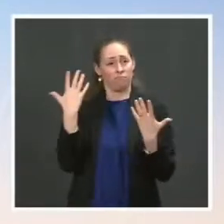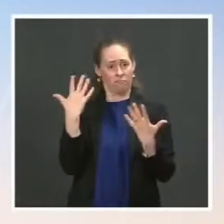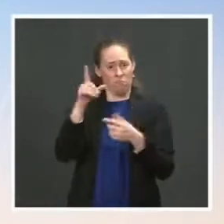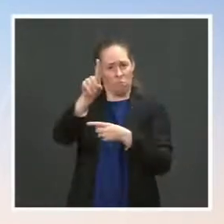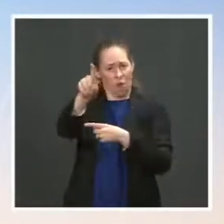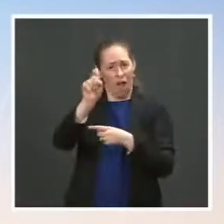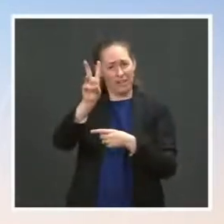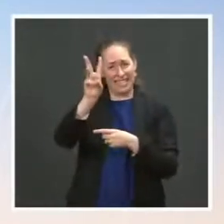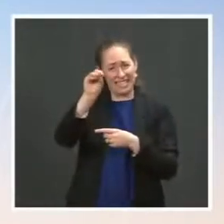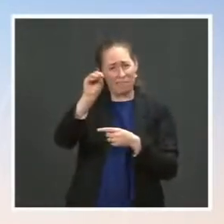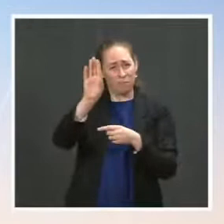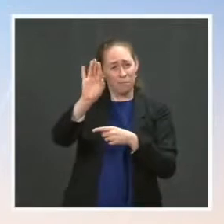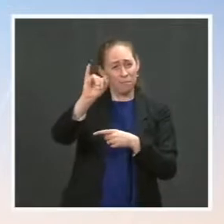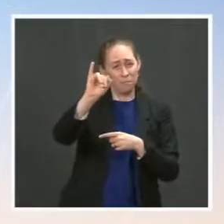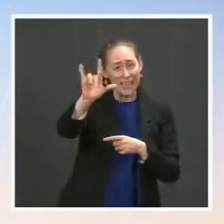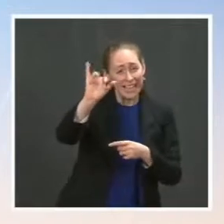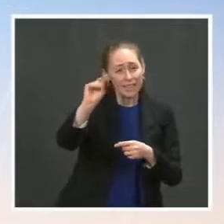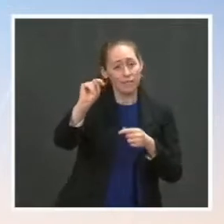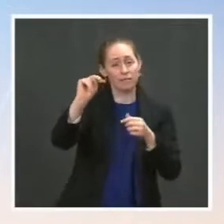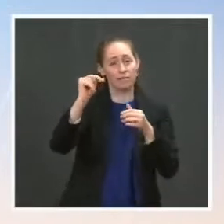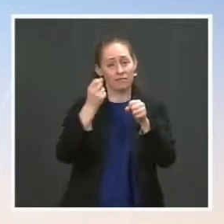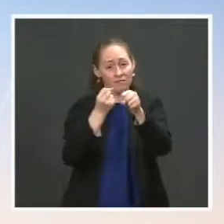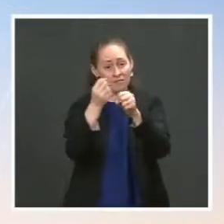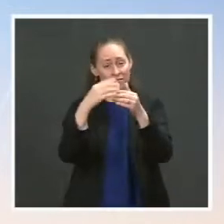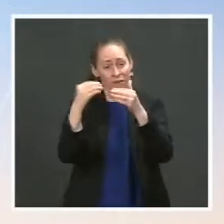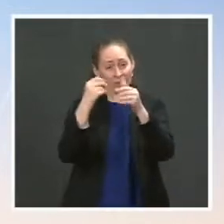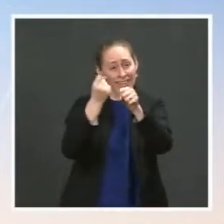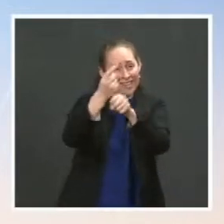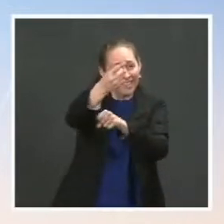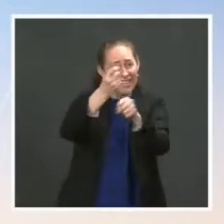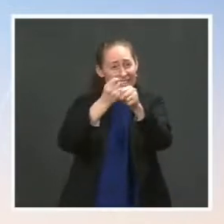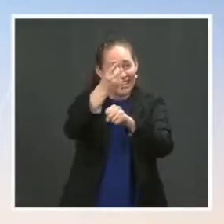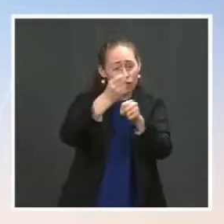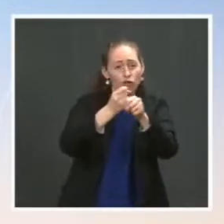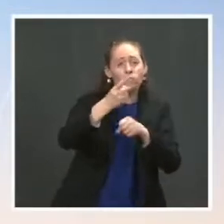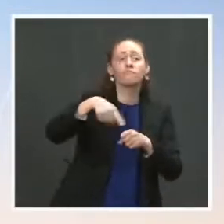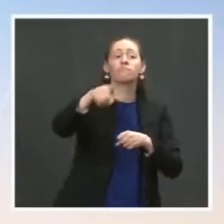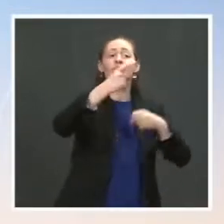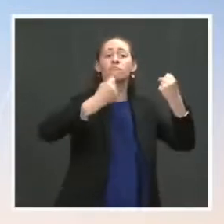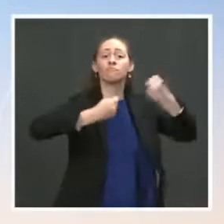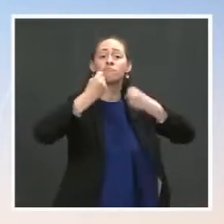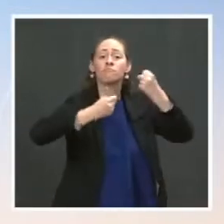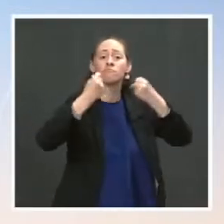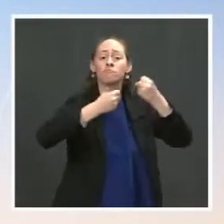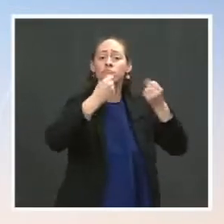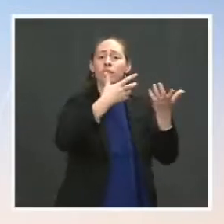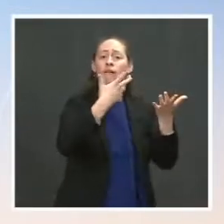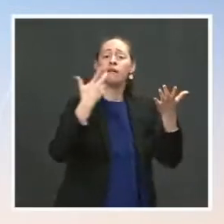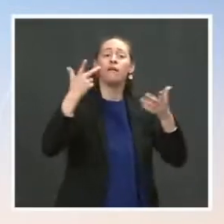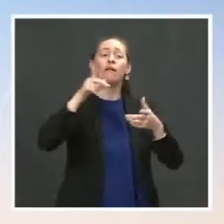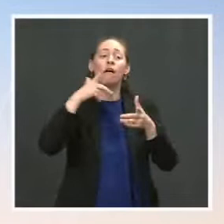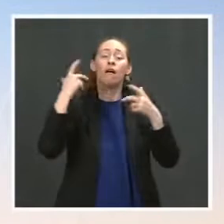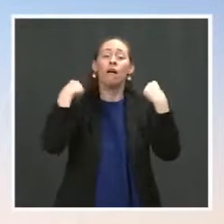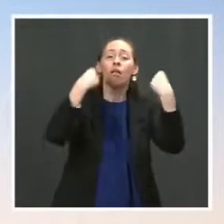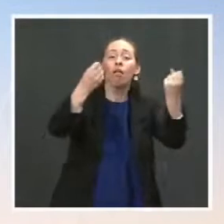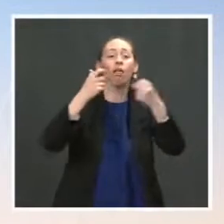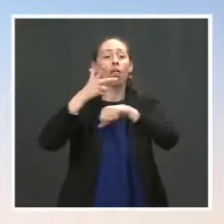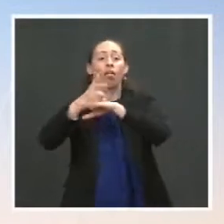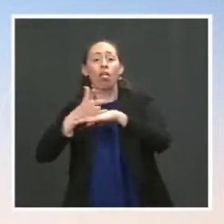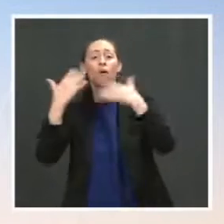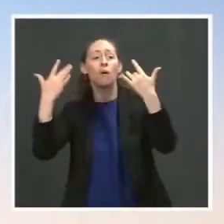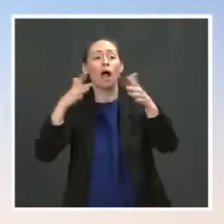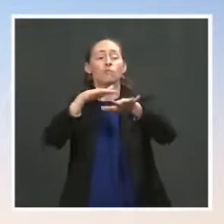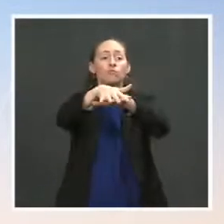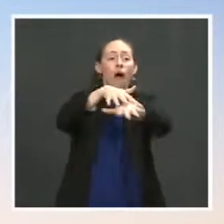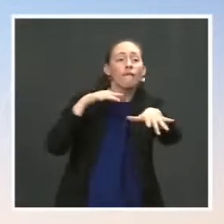to pay over $1,000 every year in wasted time and fuel. Americans are spending too much of their money on transportation in the